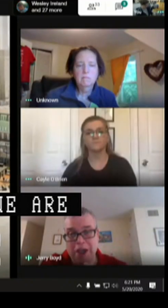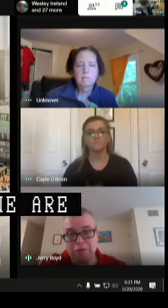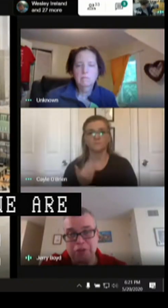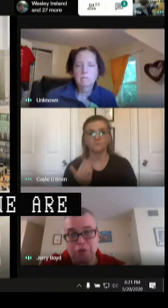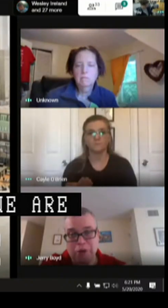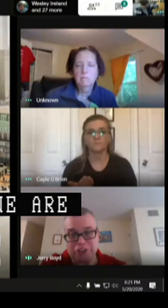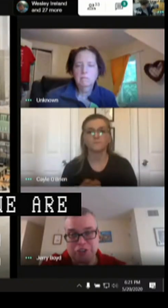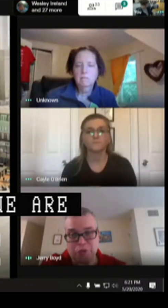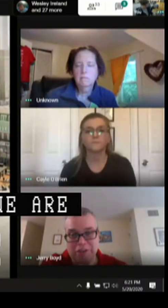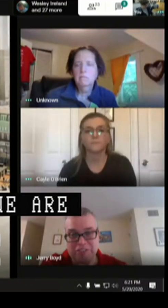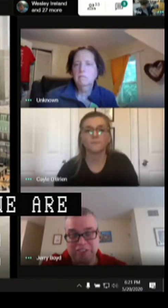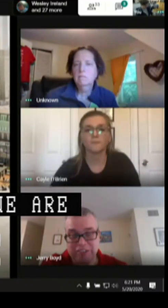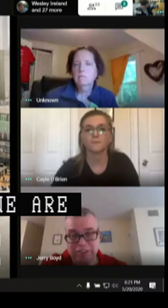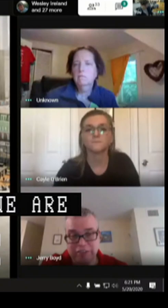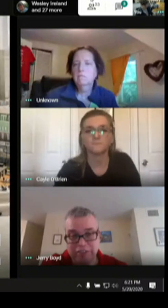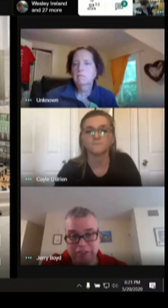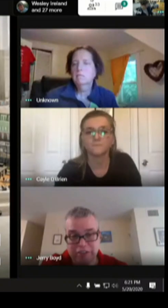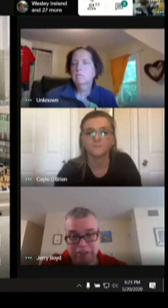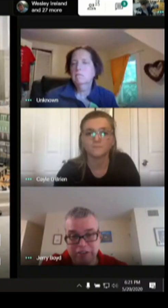So go ahead with your questions, Wes.